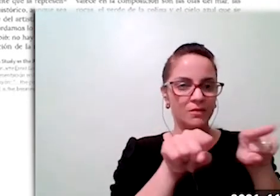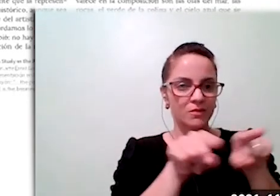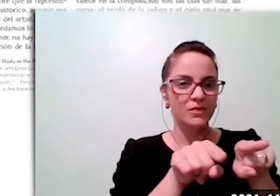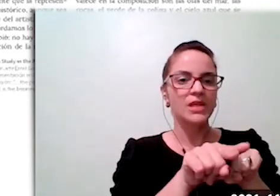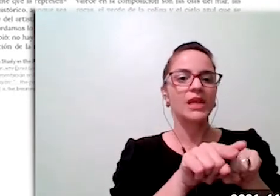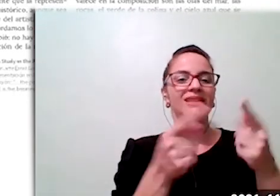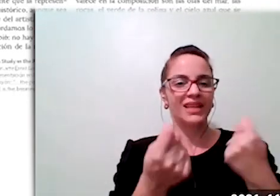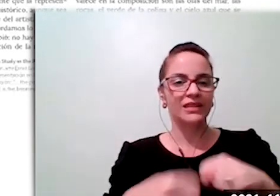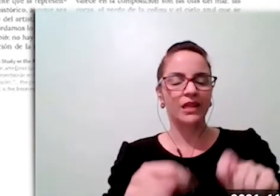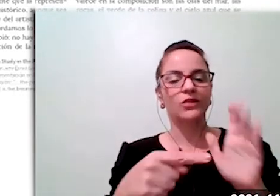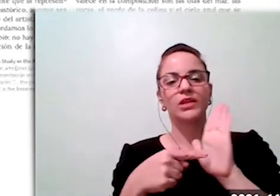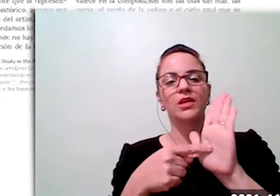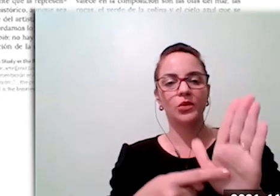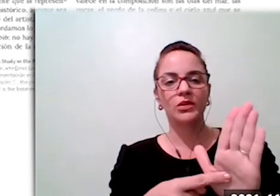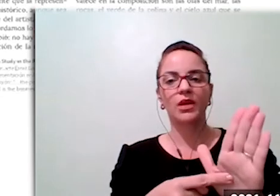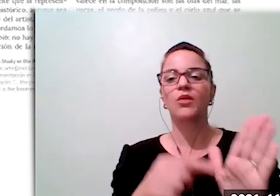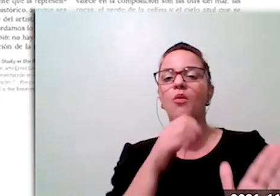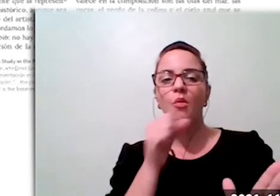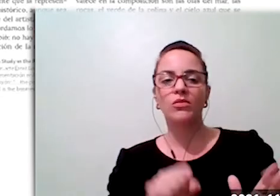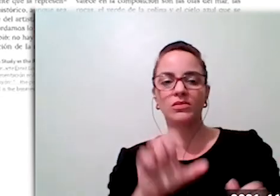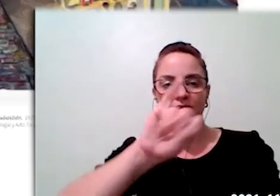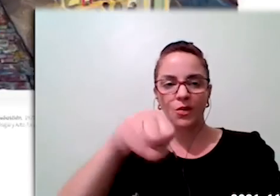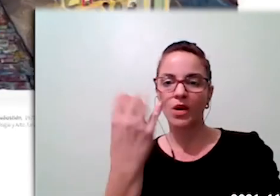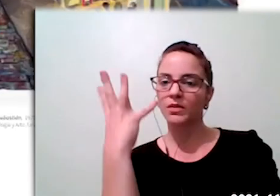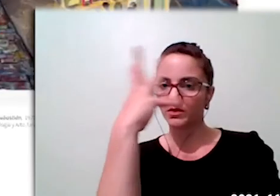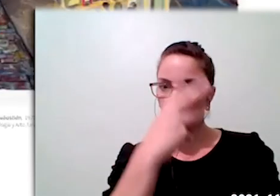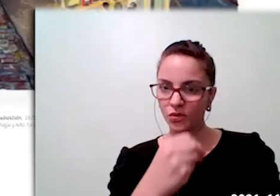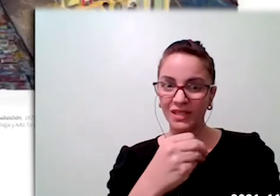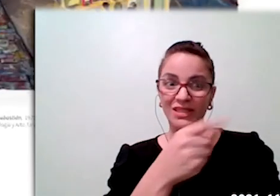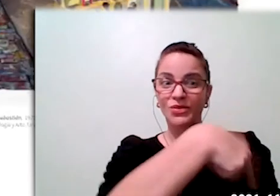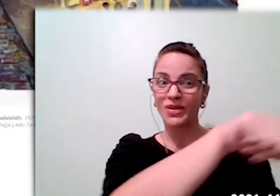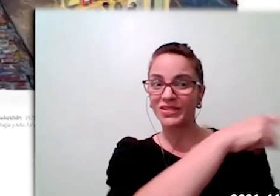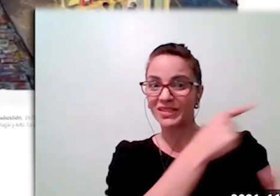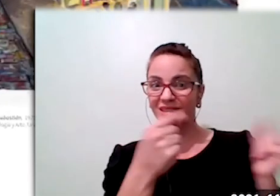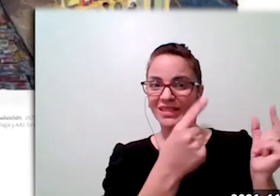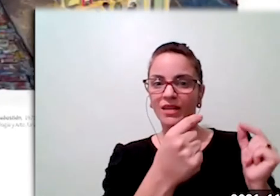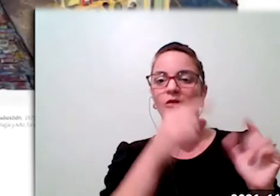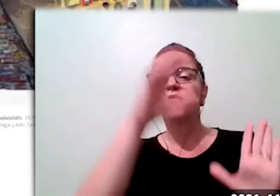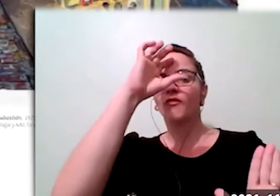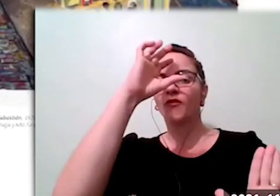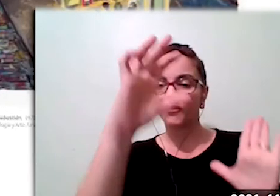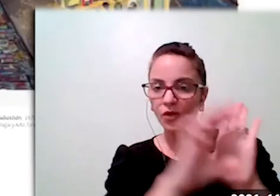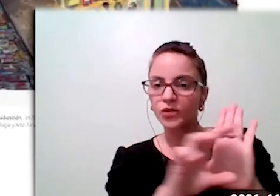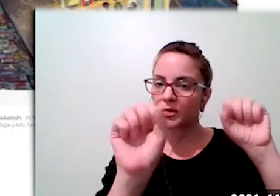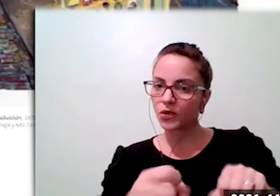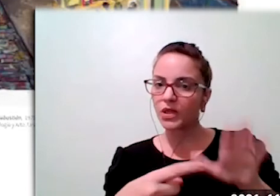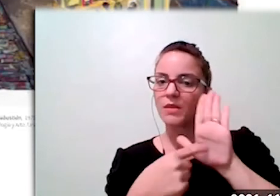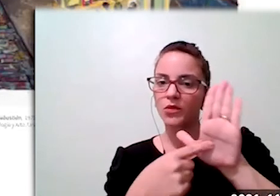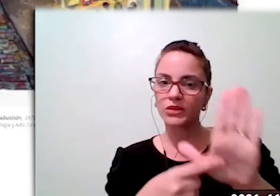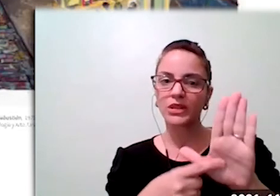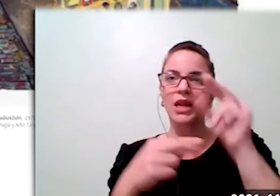of Old San Juan. These works show colonial structures and monuments